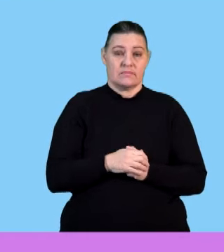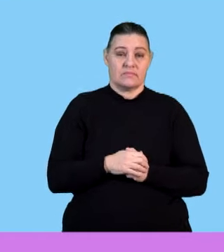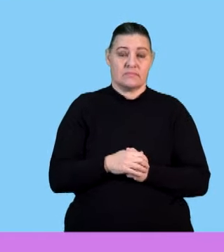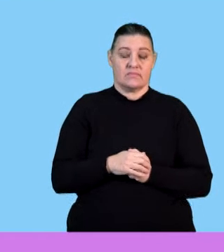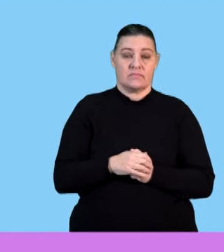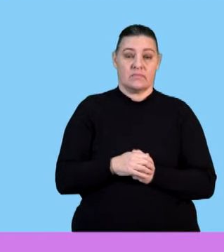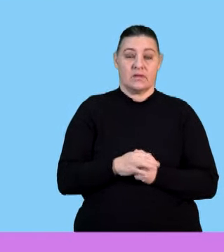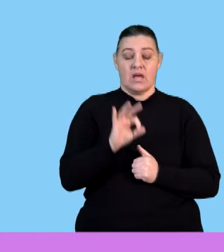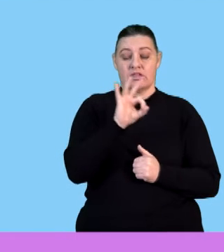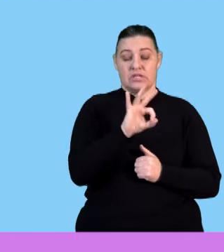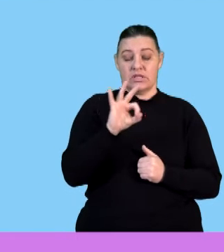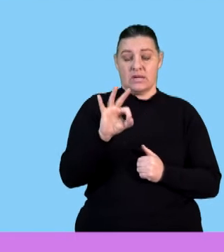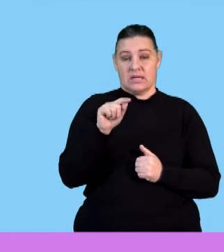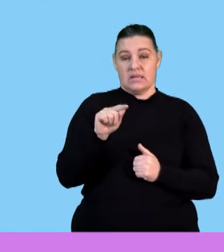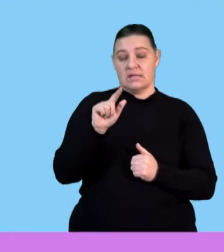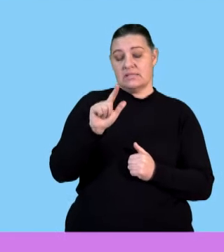all right, of